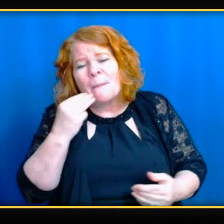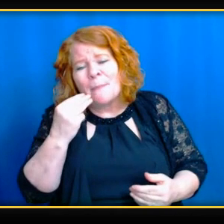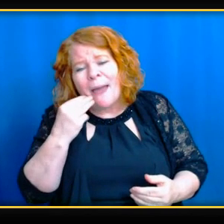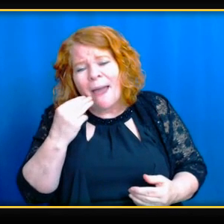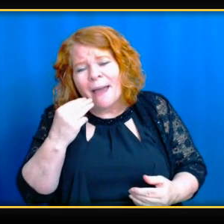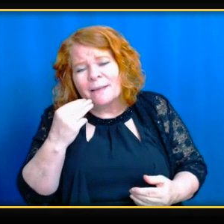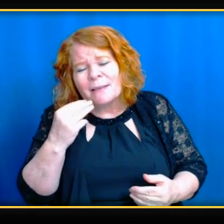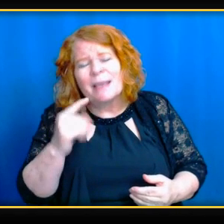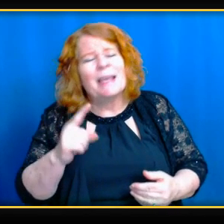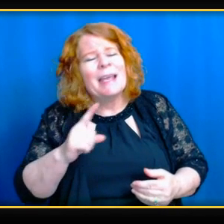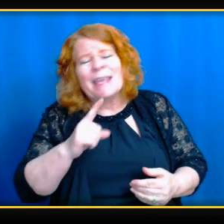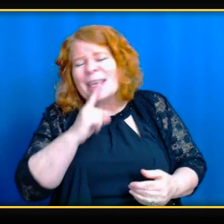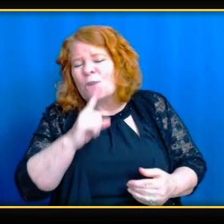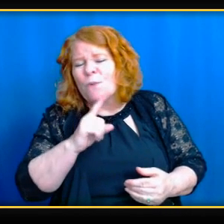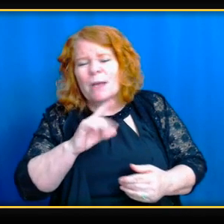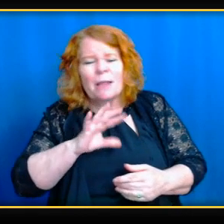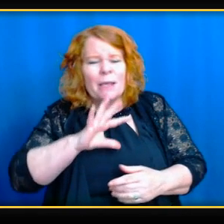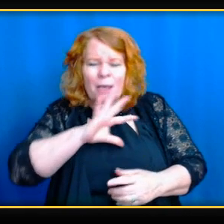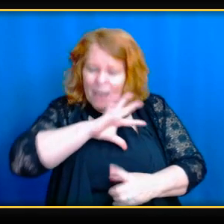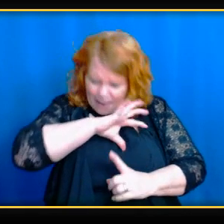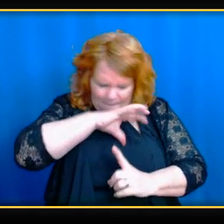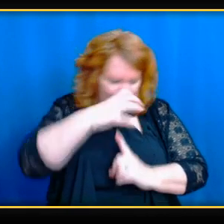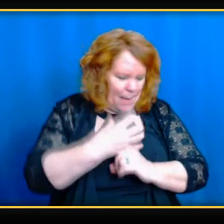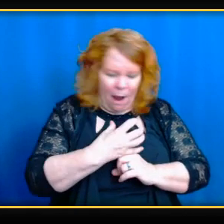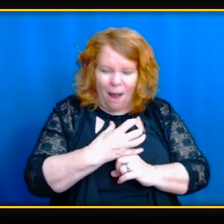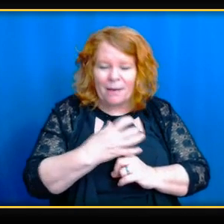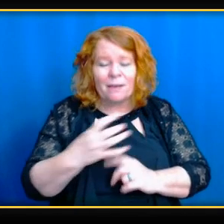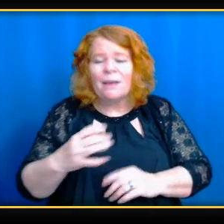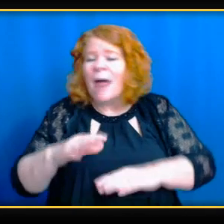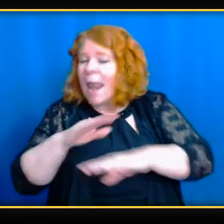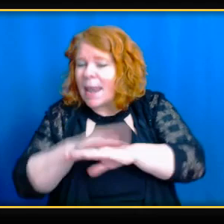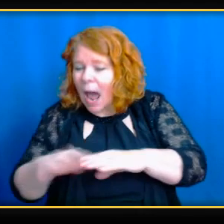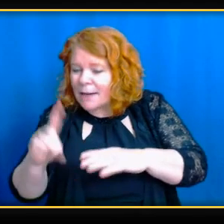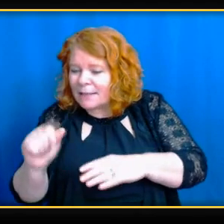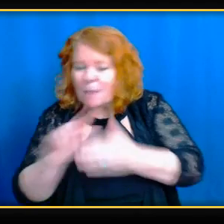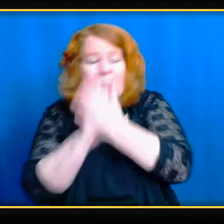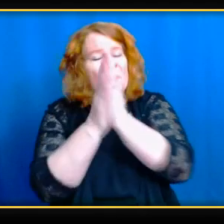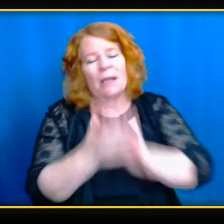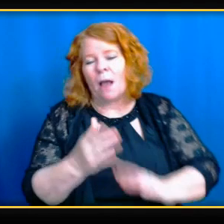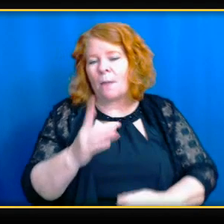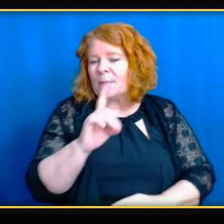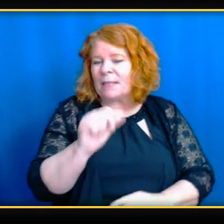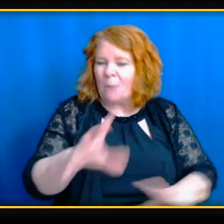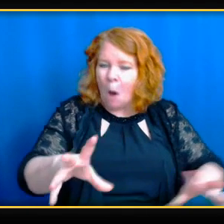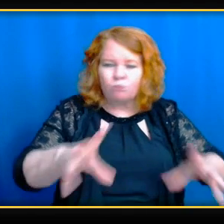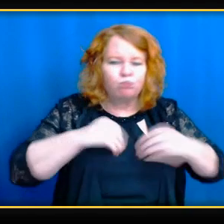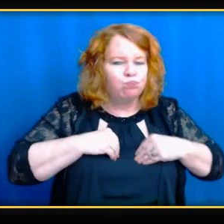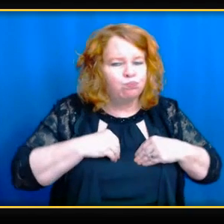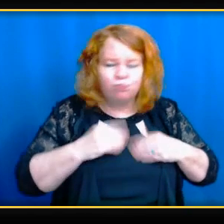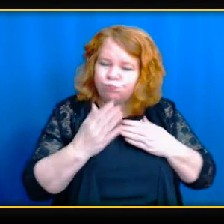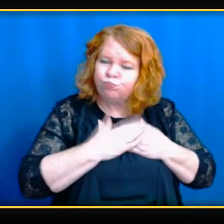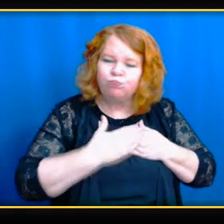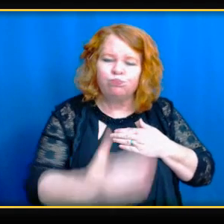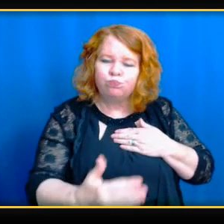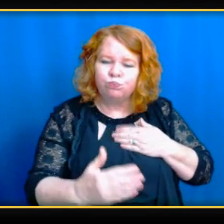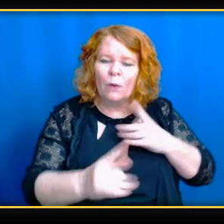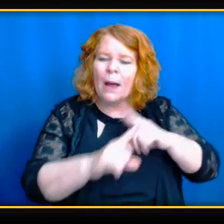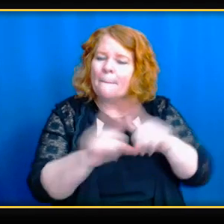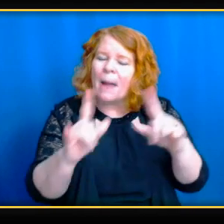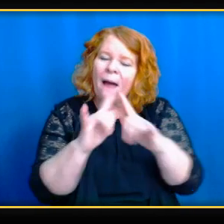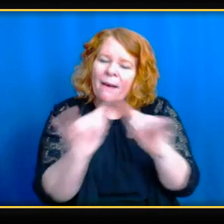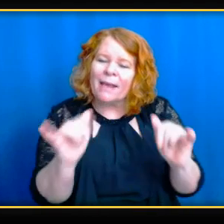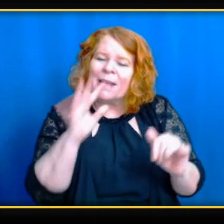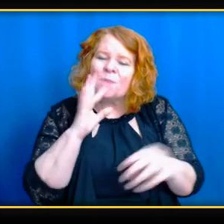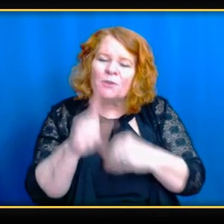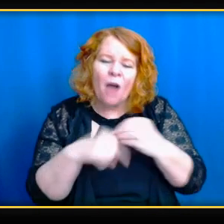embodied going from being a non-disabled person to being a disabled person. And yet, you know, he would talk about how people did not view him